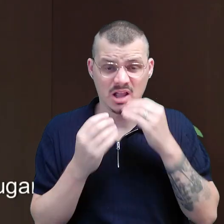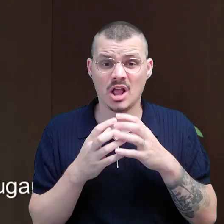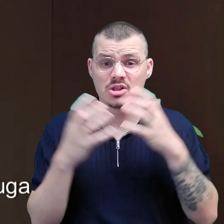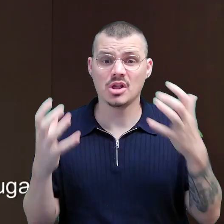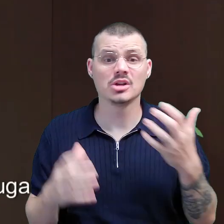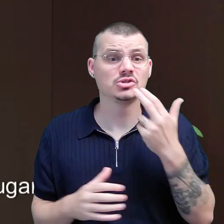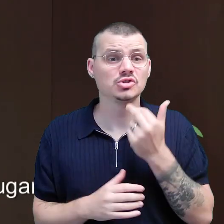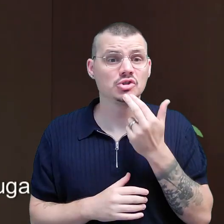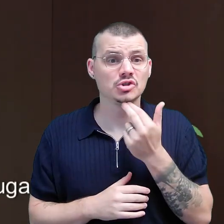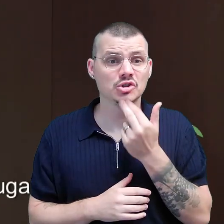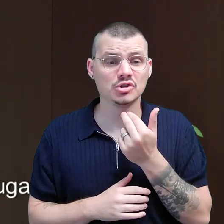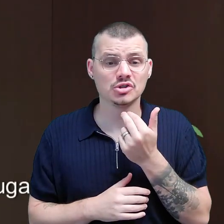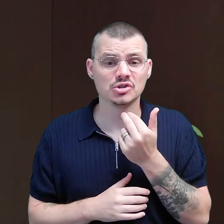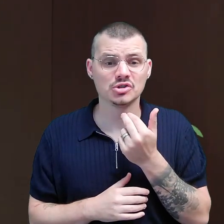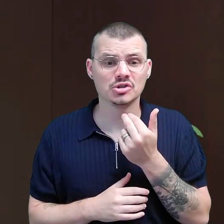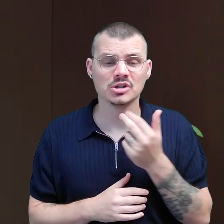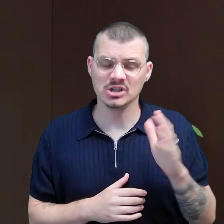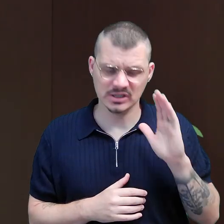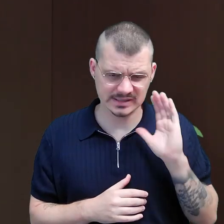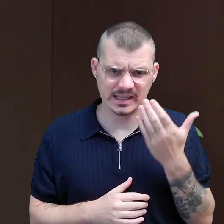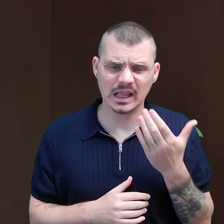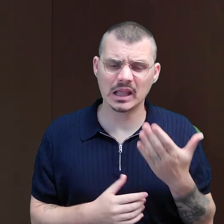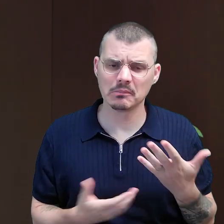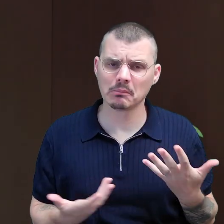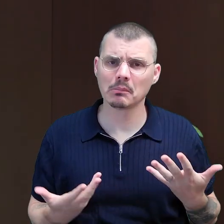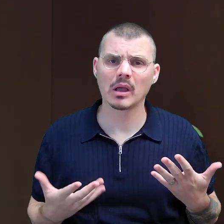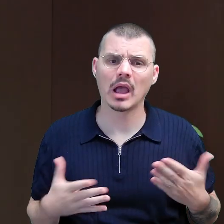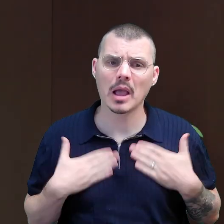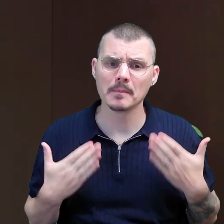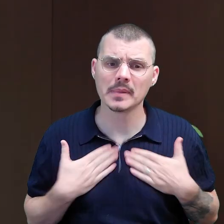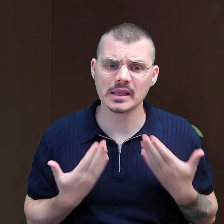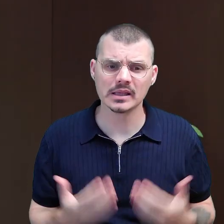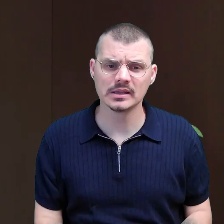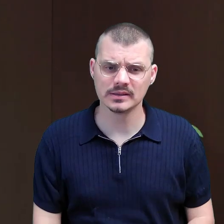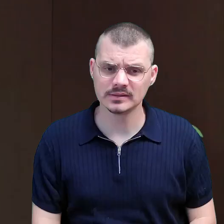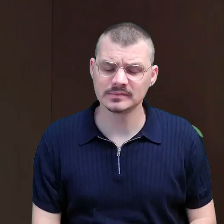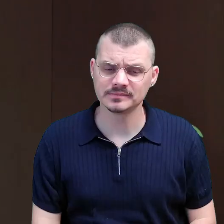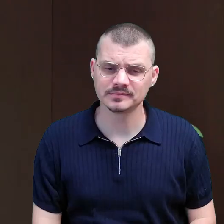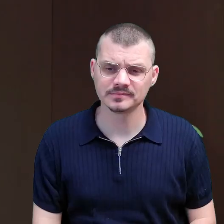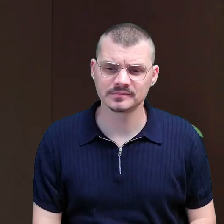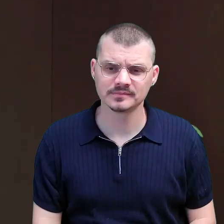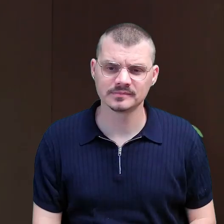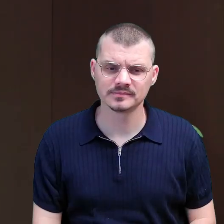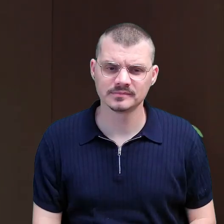when she eats lots and lots of sugar, she seems really happy.